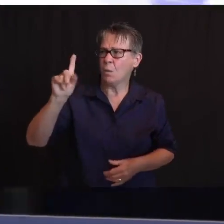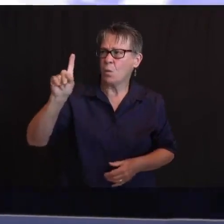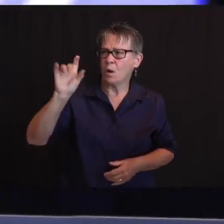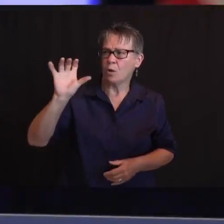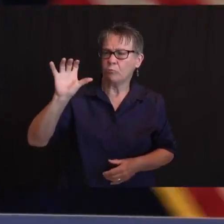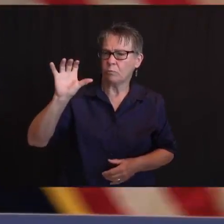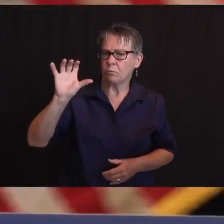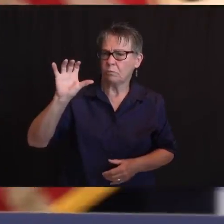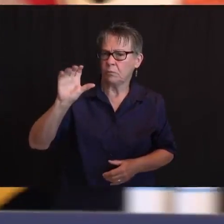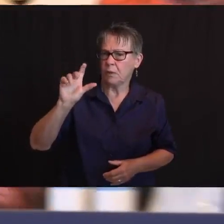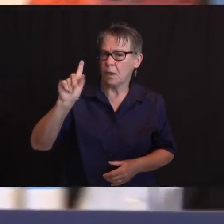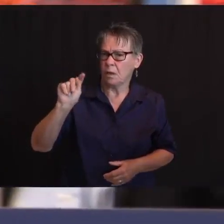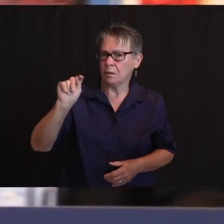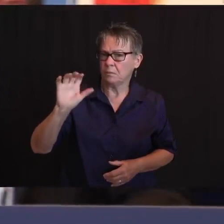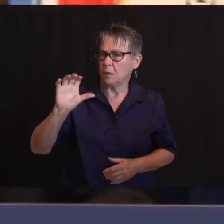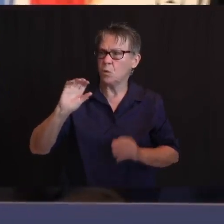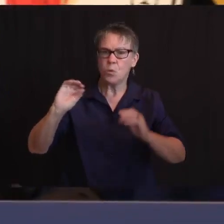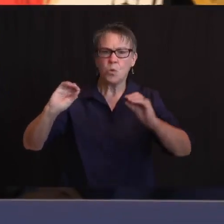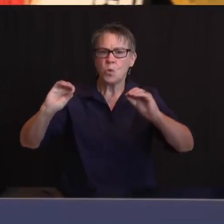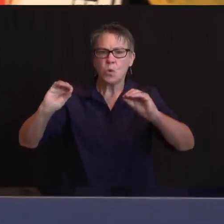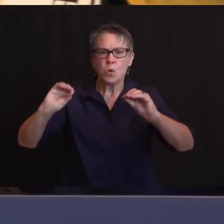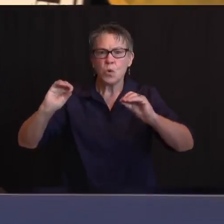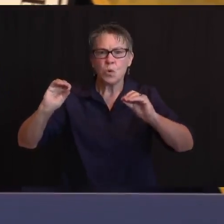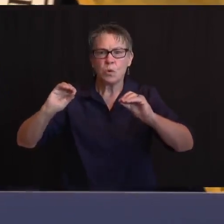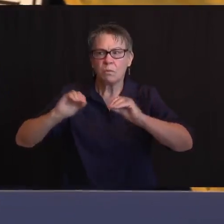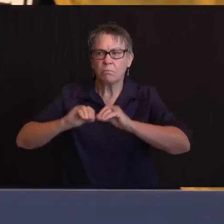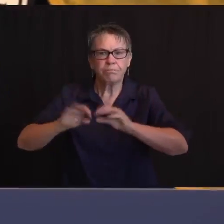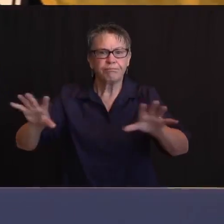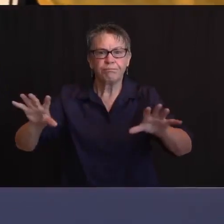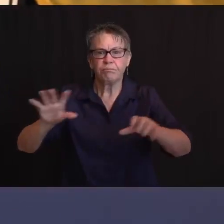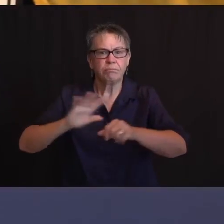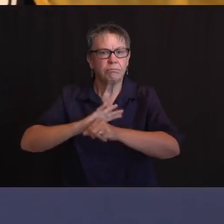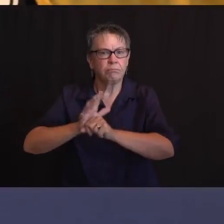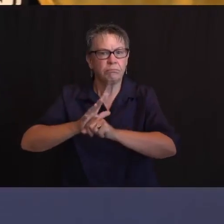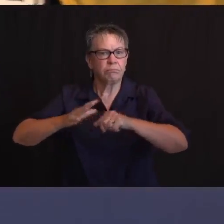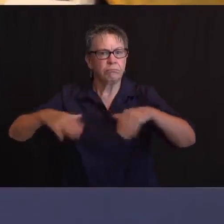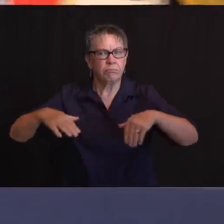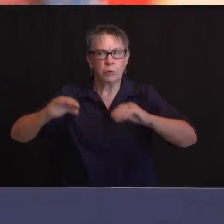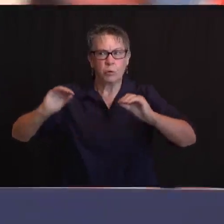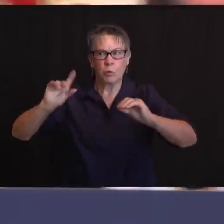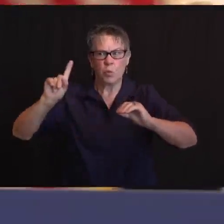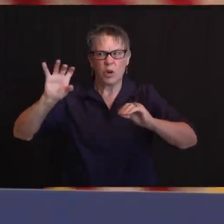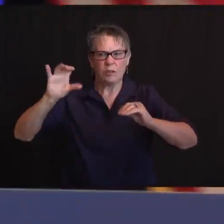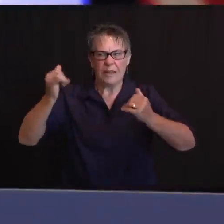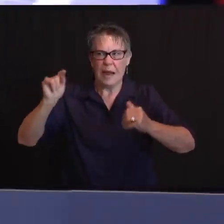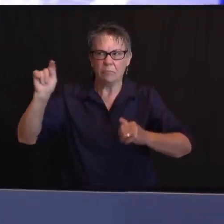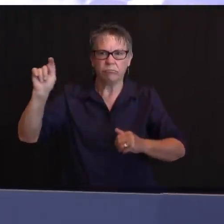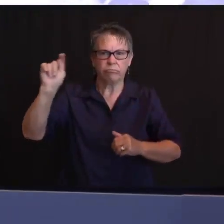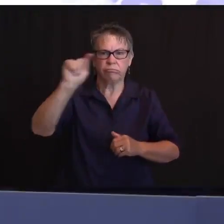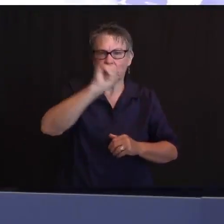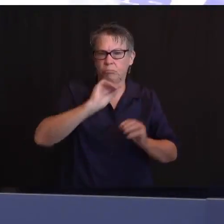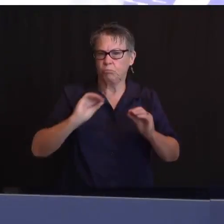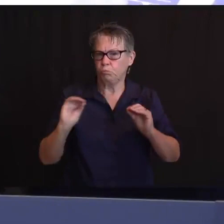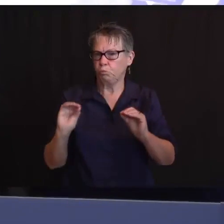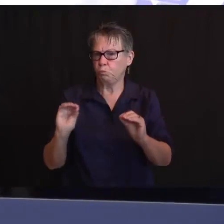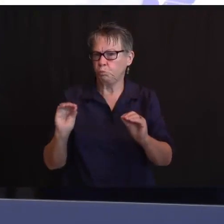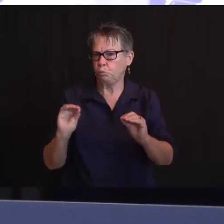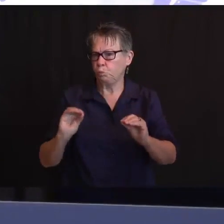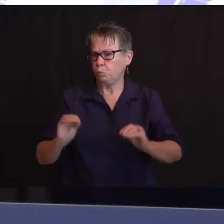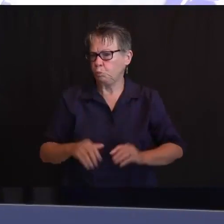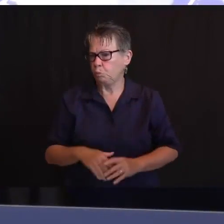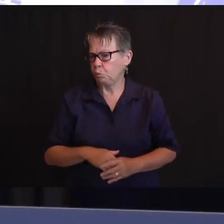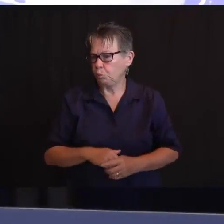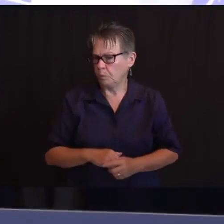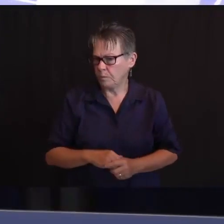come back on the specifics? Anything on the map you want to address? The general number that we use